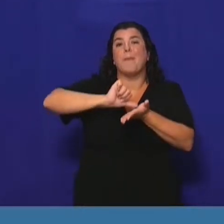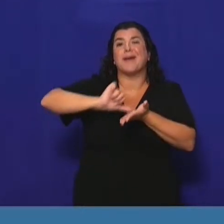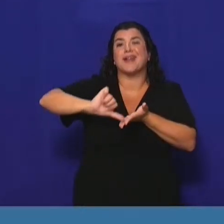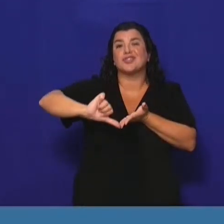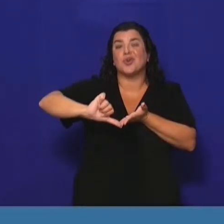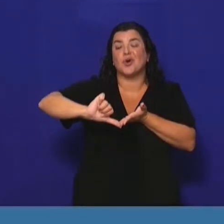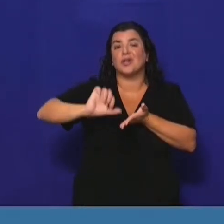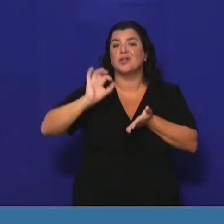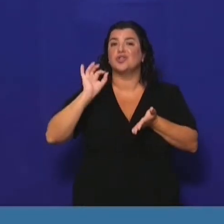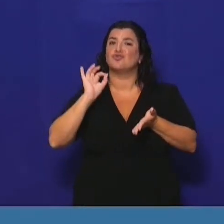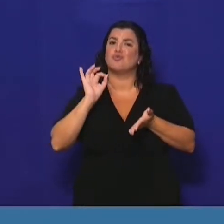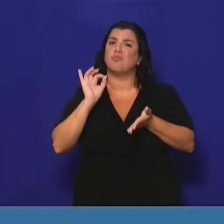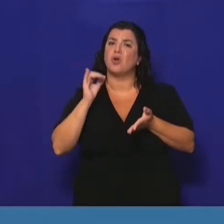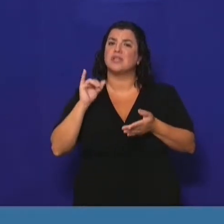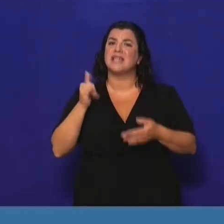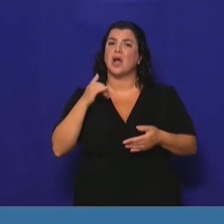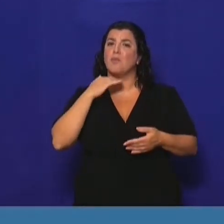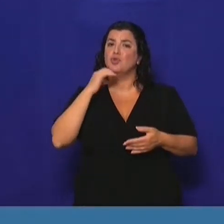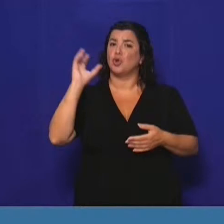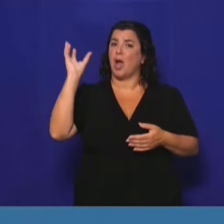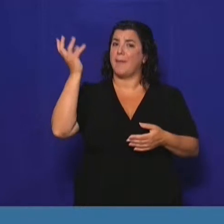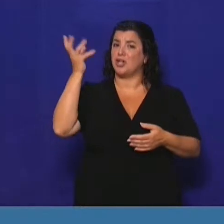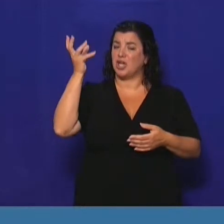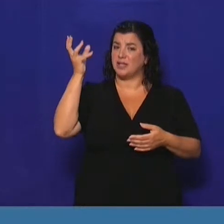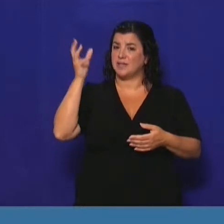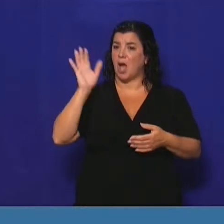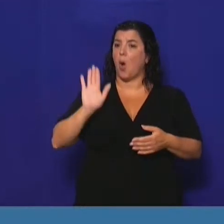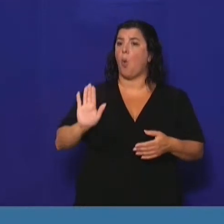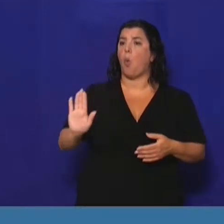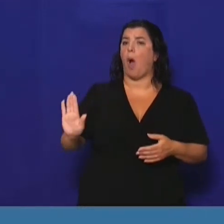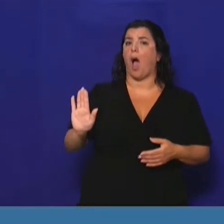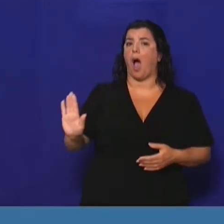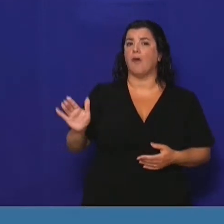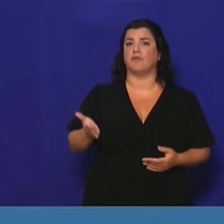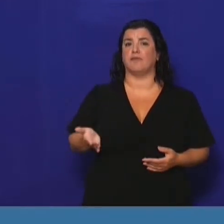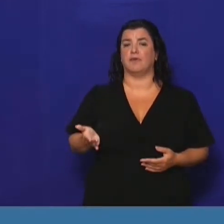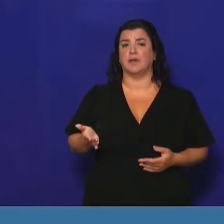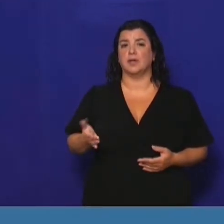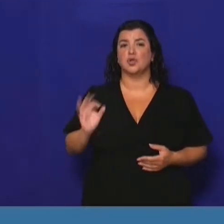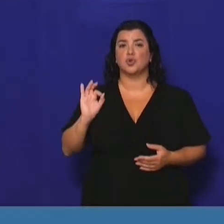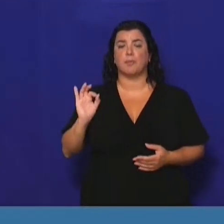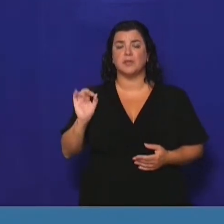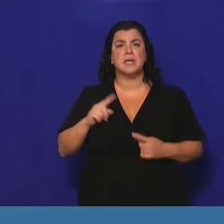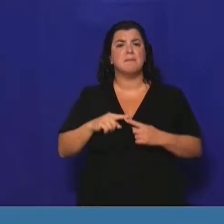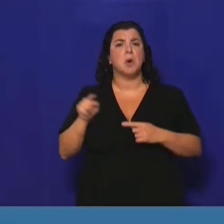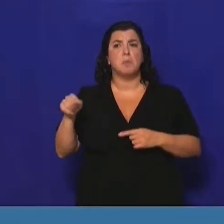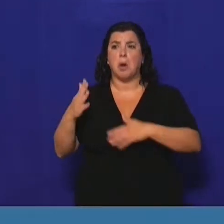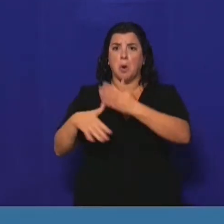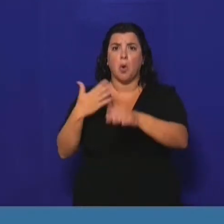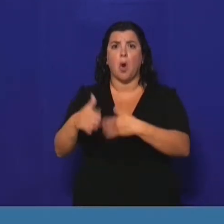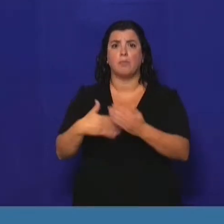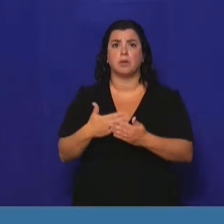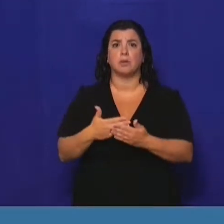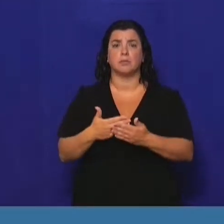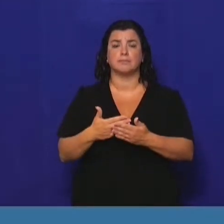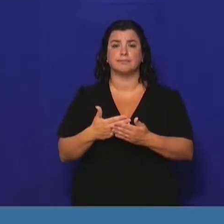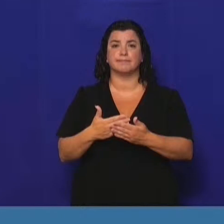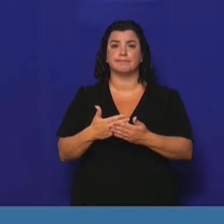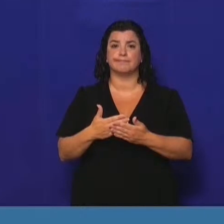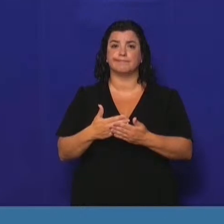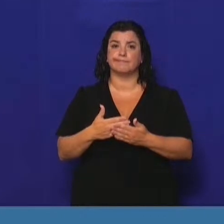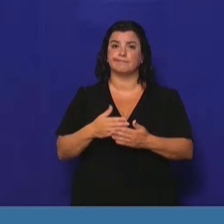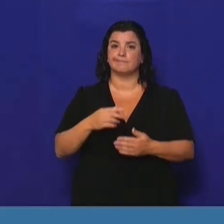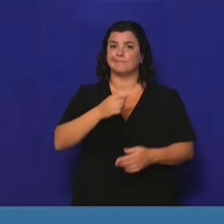jiġu imwaqfa jekk ikun hemm ħafna każijiet fl-ITU li huwa l-każ bħalissa. X'għandek tgħid dwar dan? U